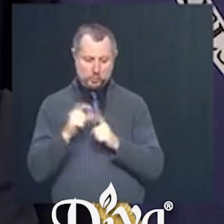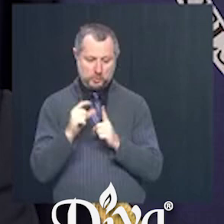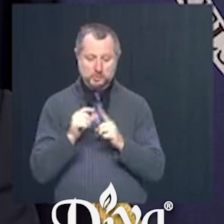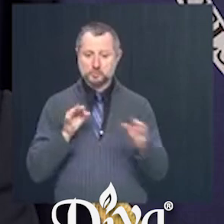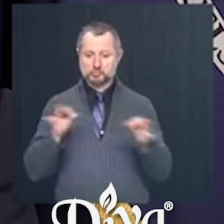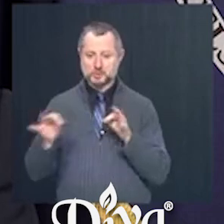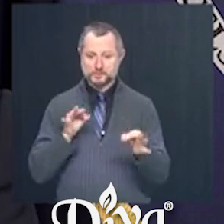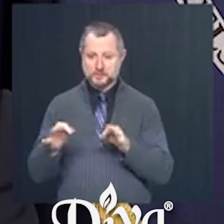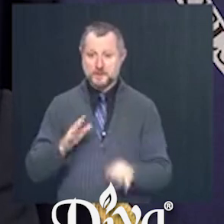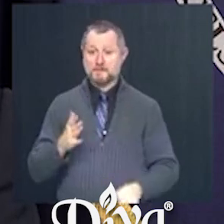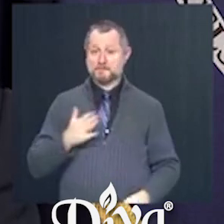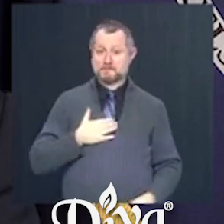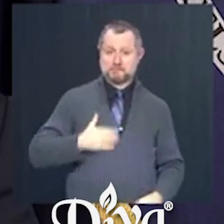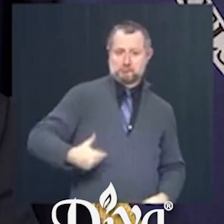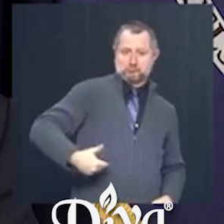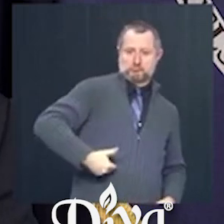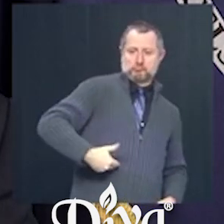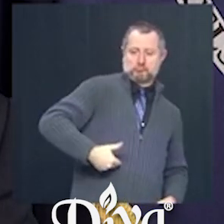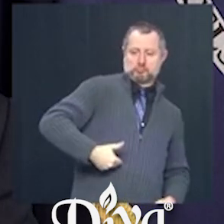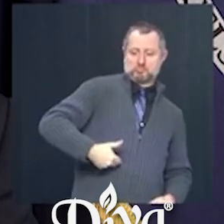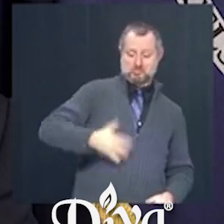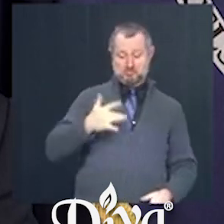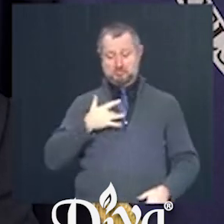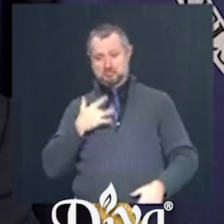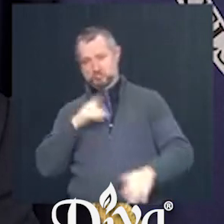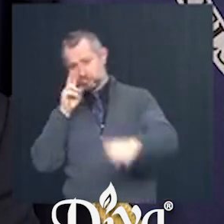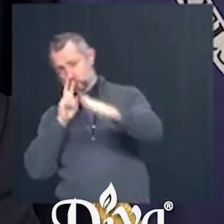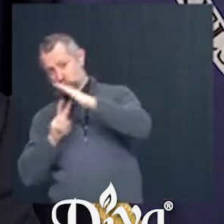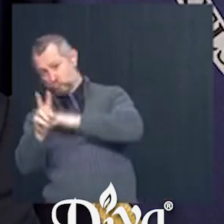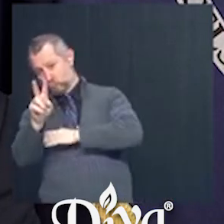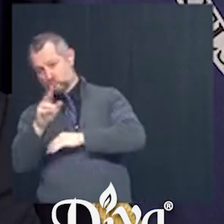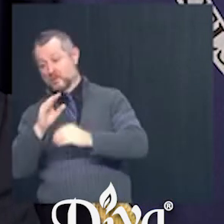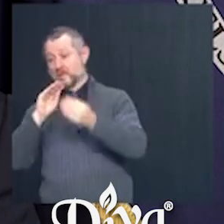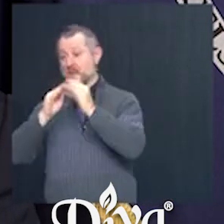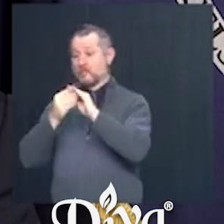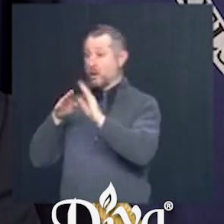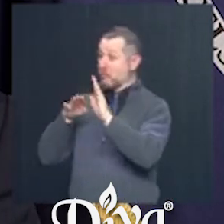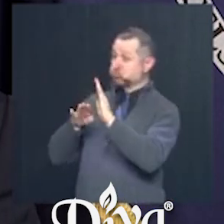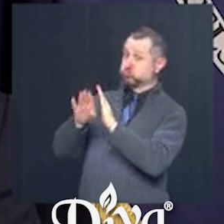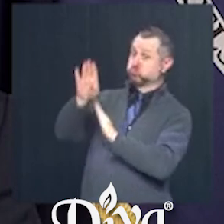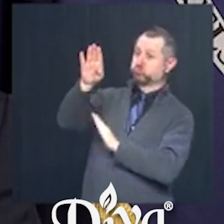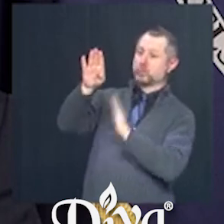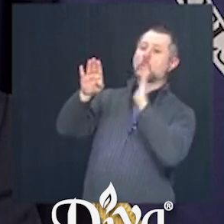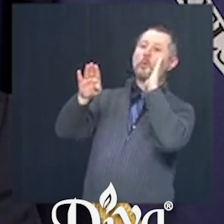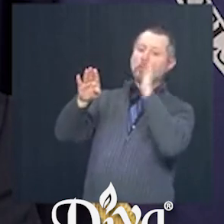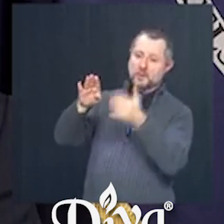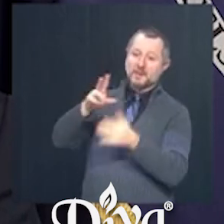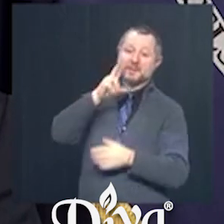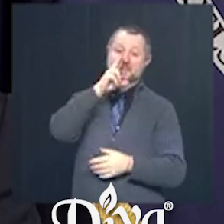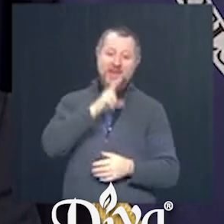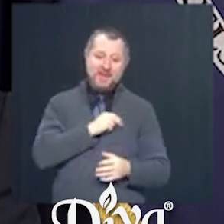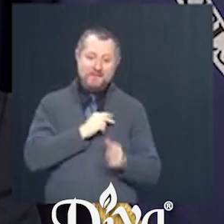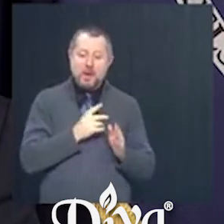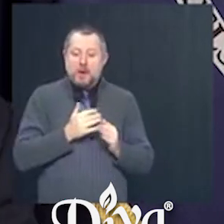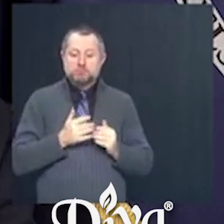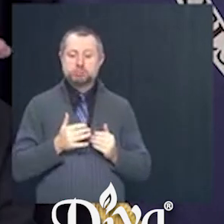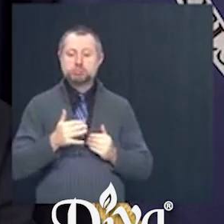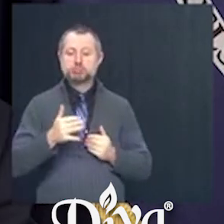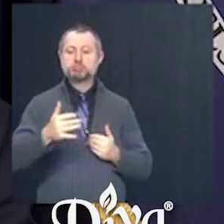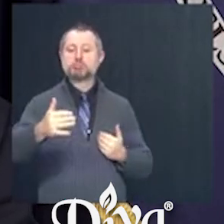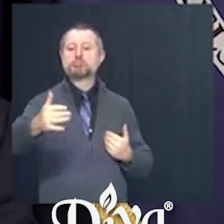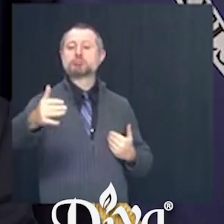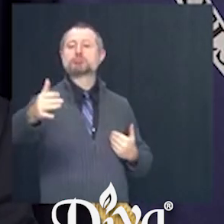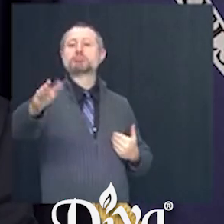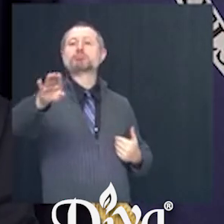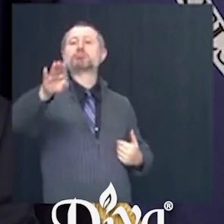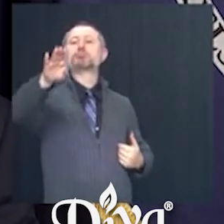is going to happen. I believe you're going to see Thanksgiving run into Christmas, run into Hanukkah, run into New Year's, and you're